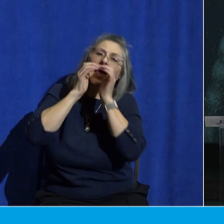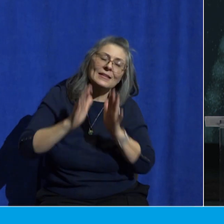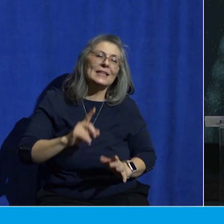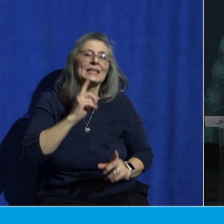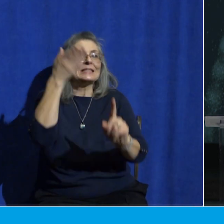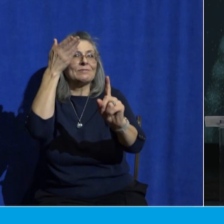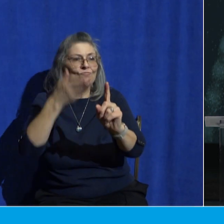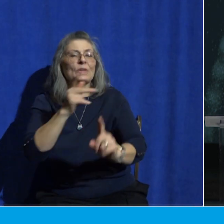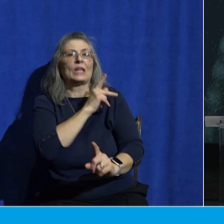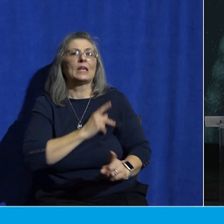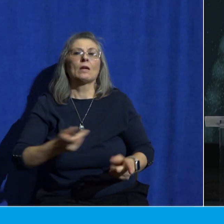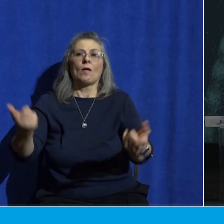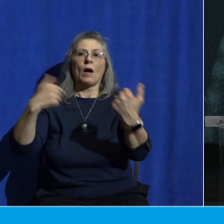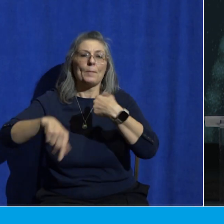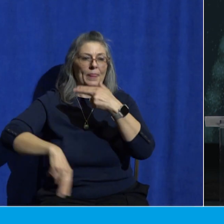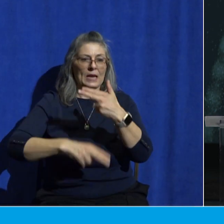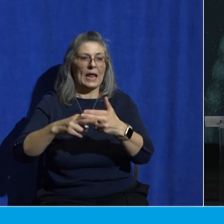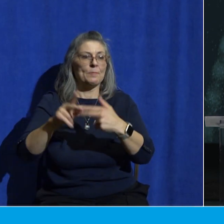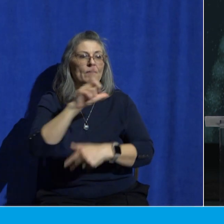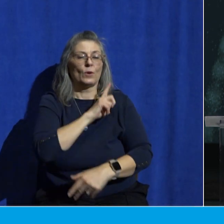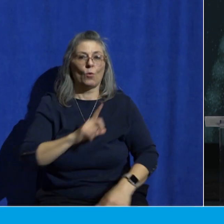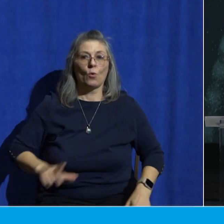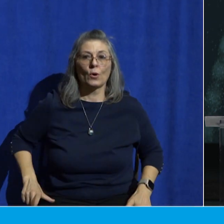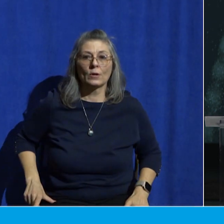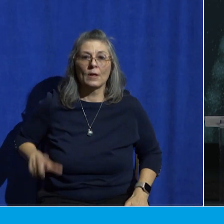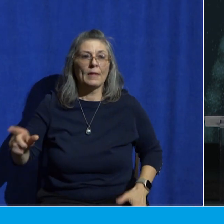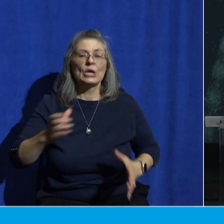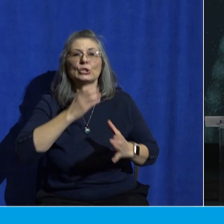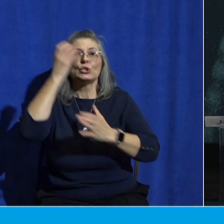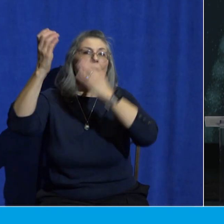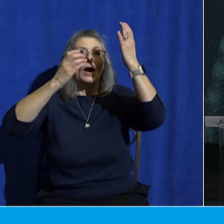Lord." They shouted, "Peace